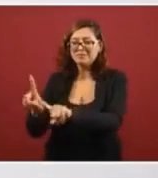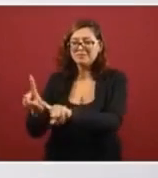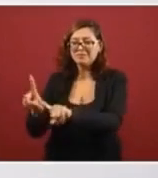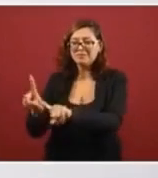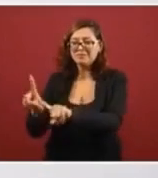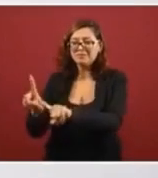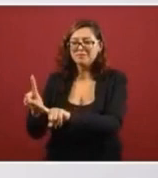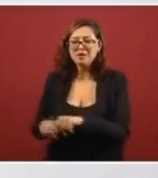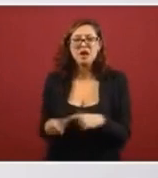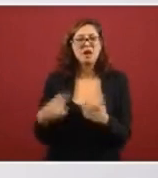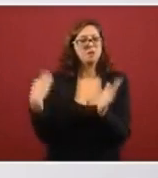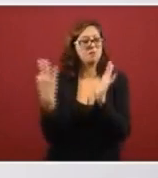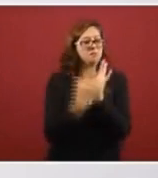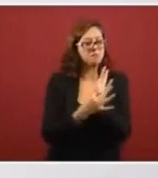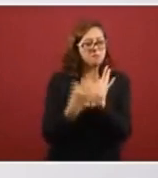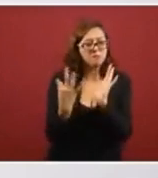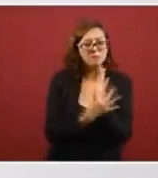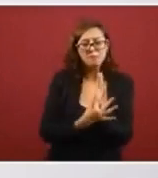minerals